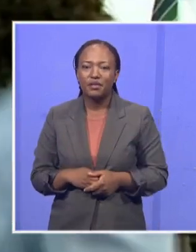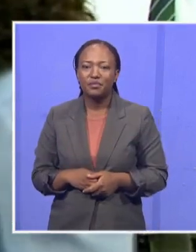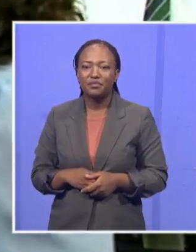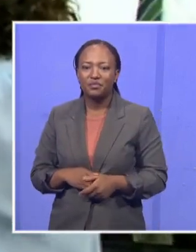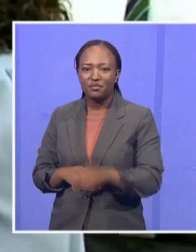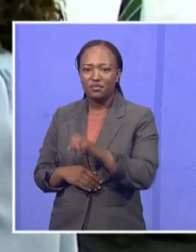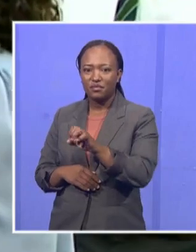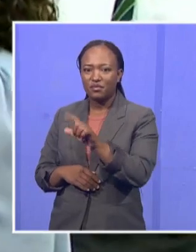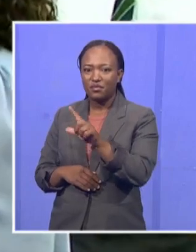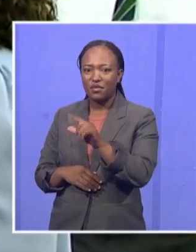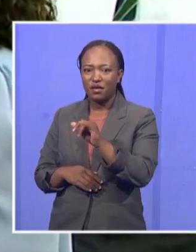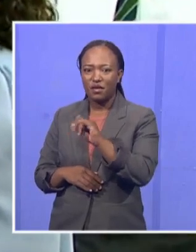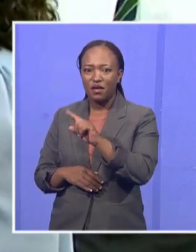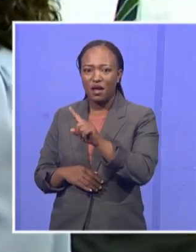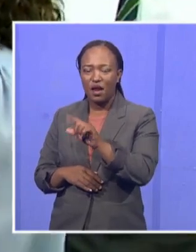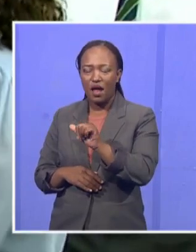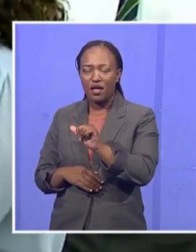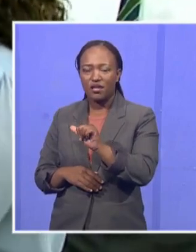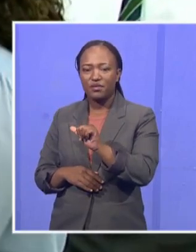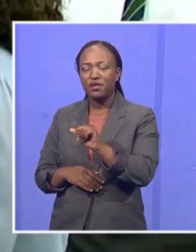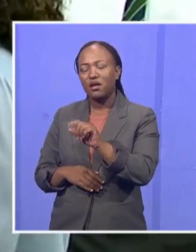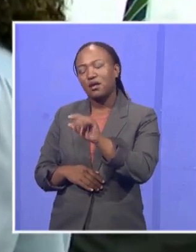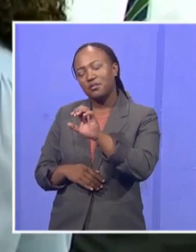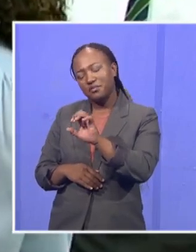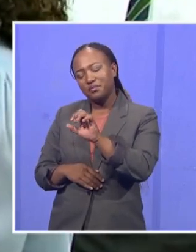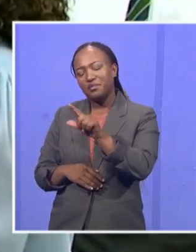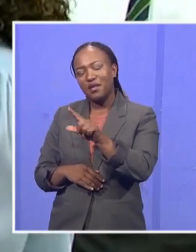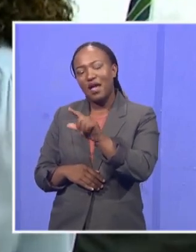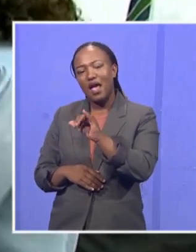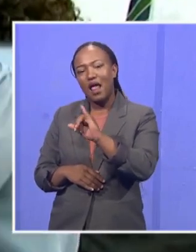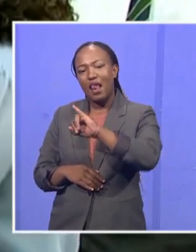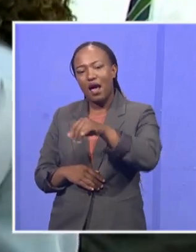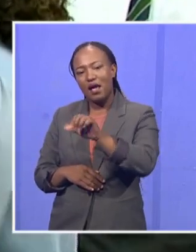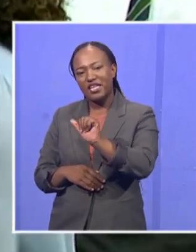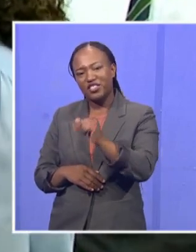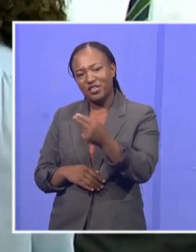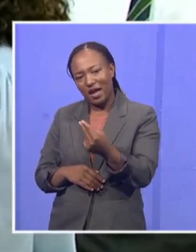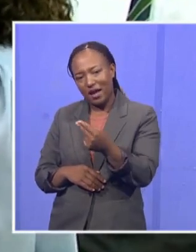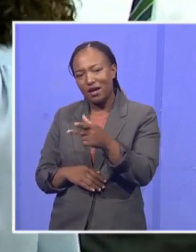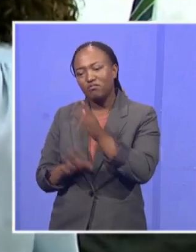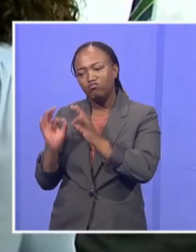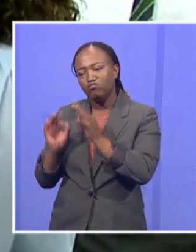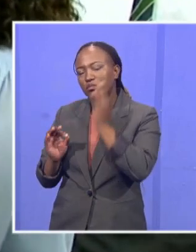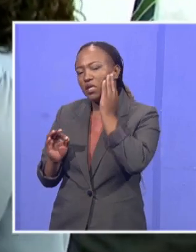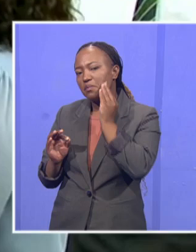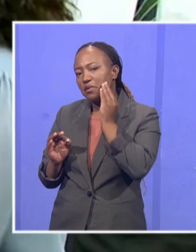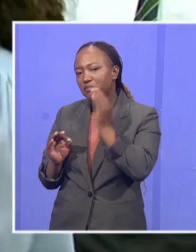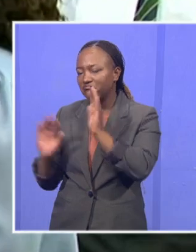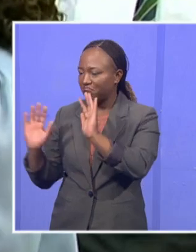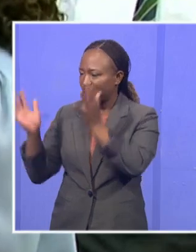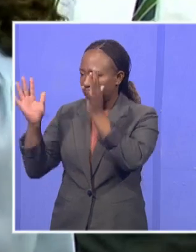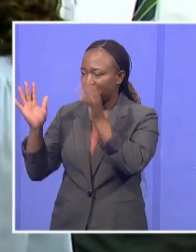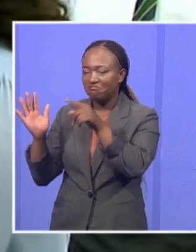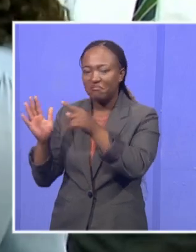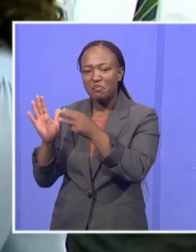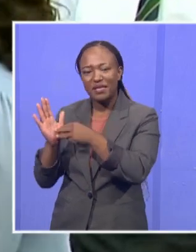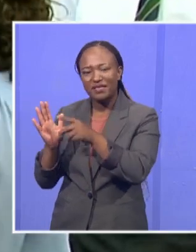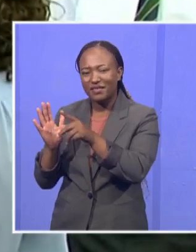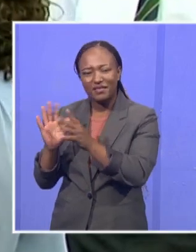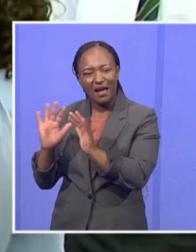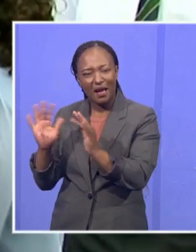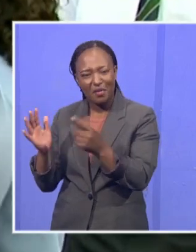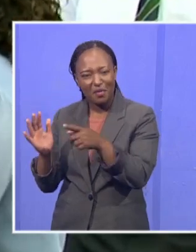Elijah joins me. Elijah, tell us about your experience and also congratulations. How was matric? What